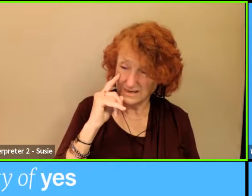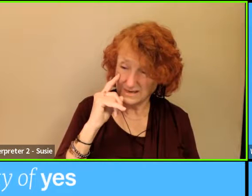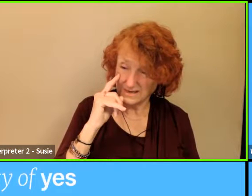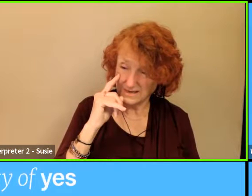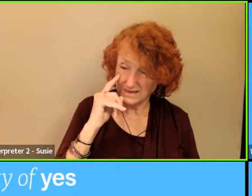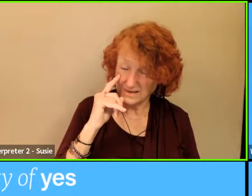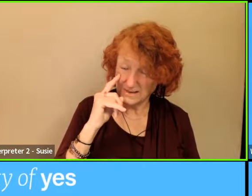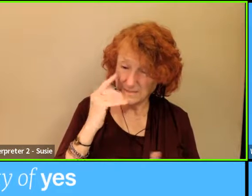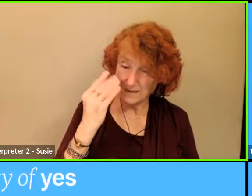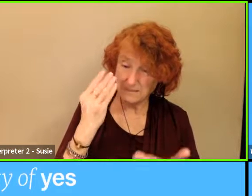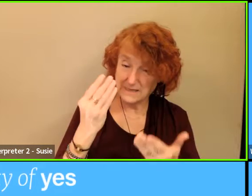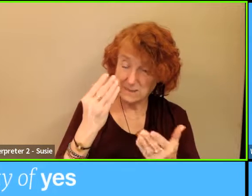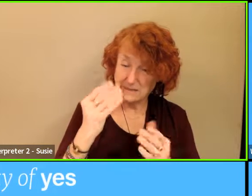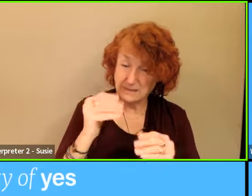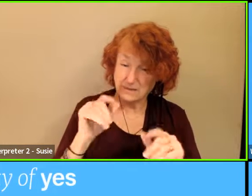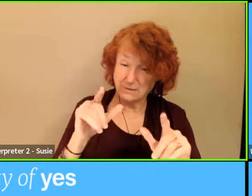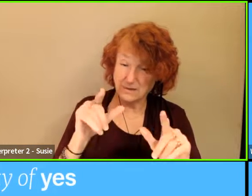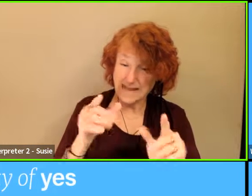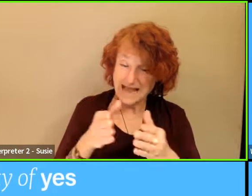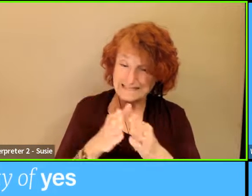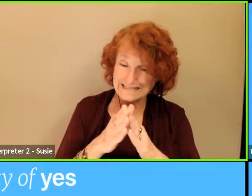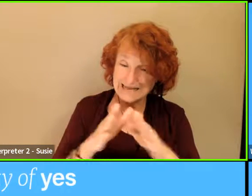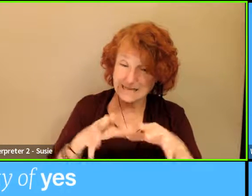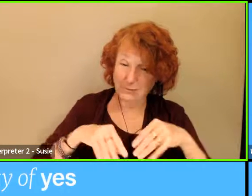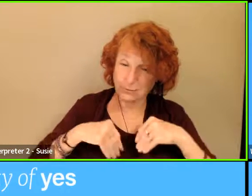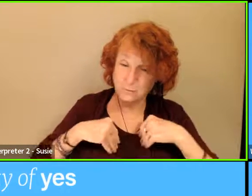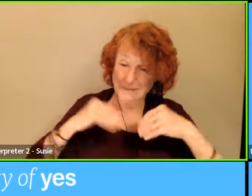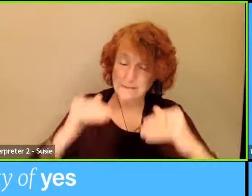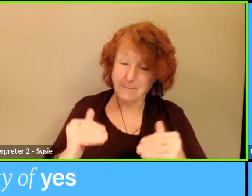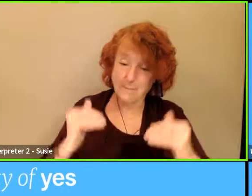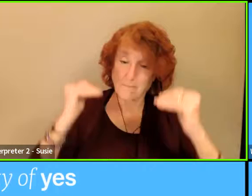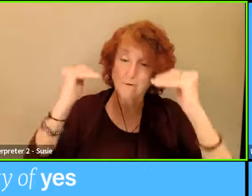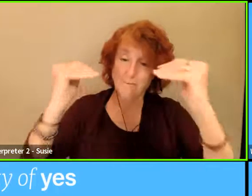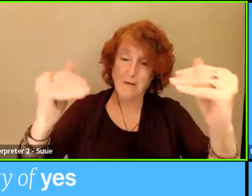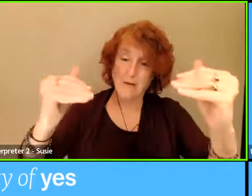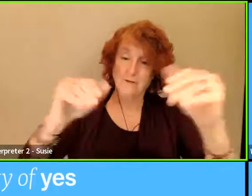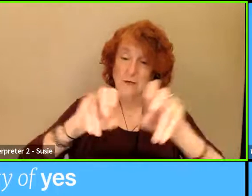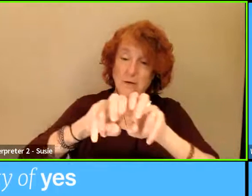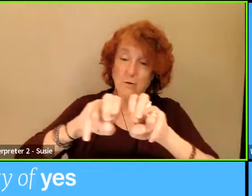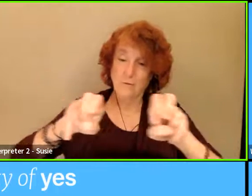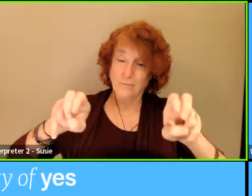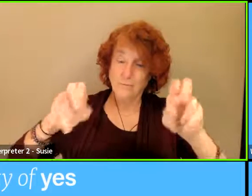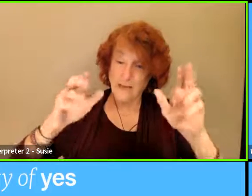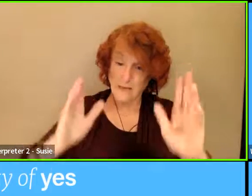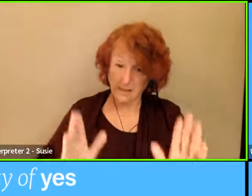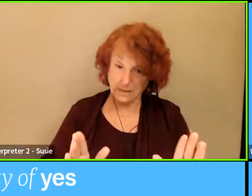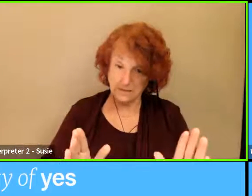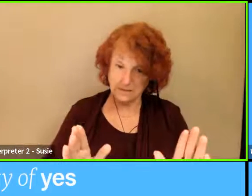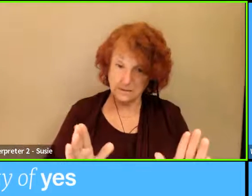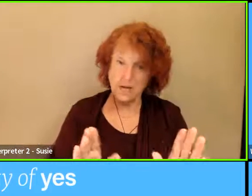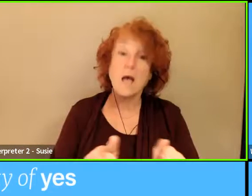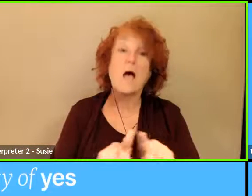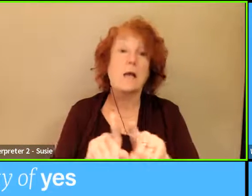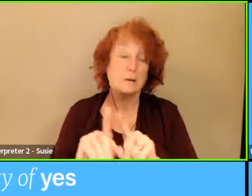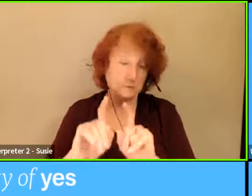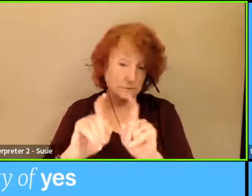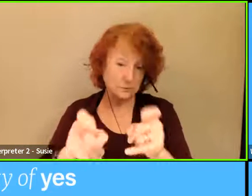notice on your screen asking you to accept promotion to panelist. I can also give you permission to